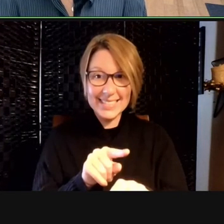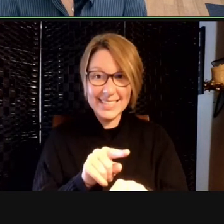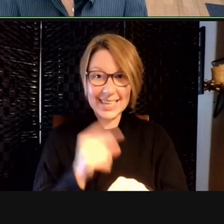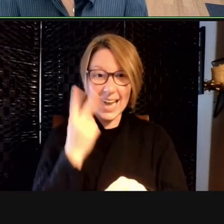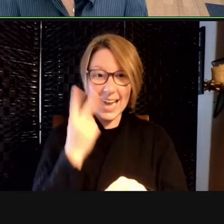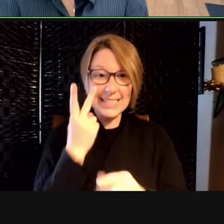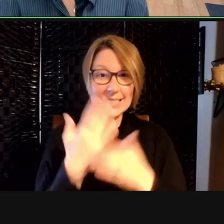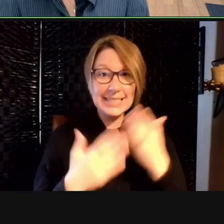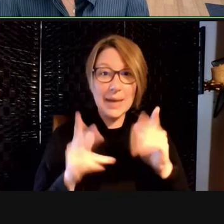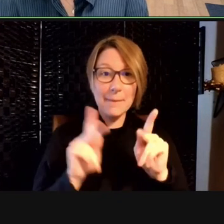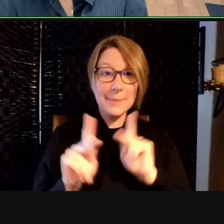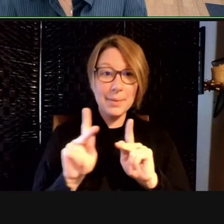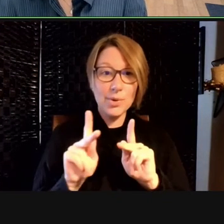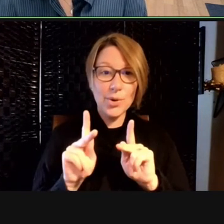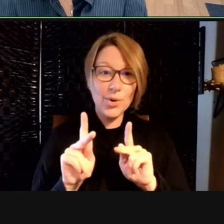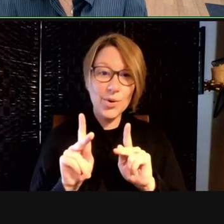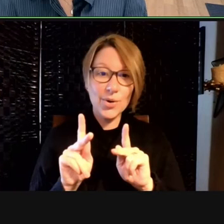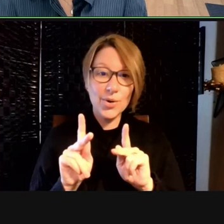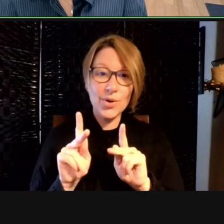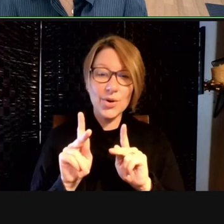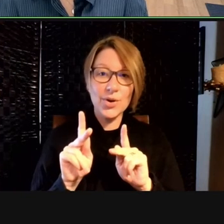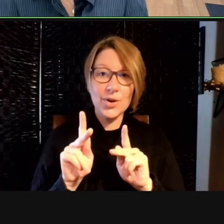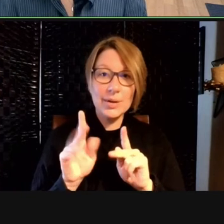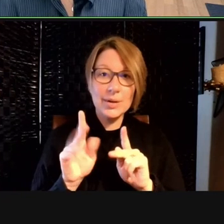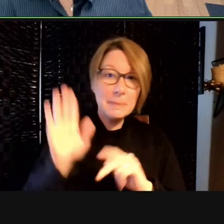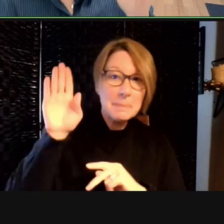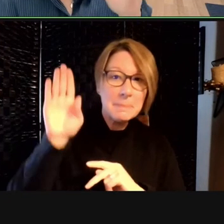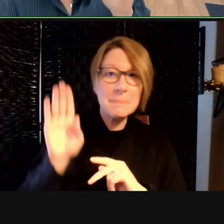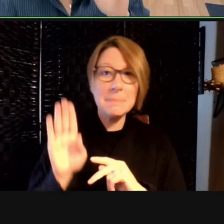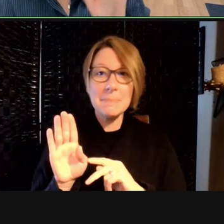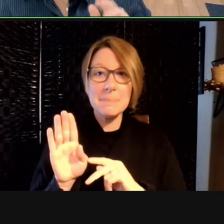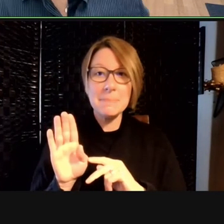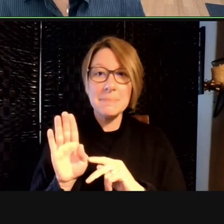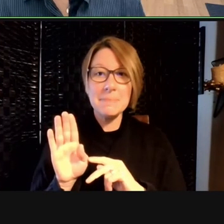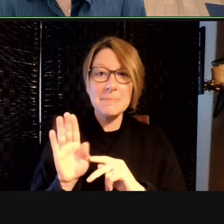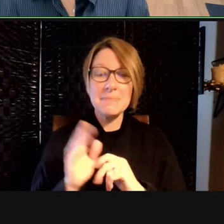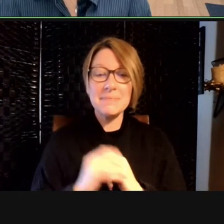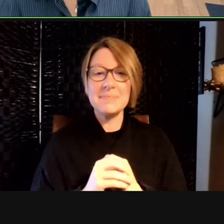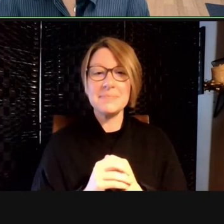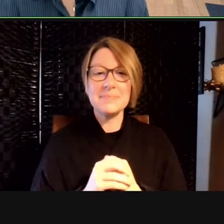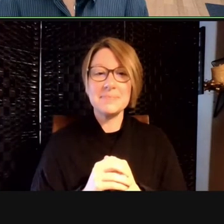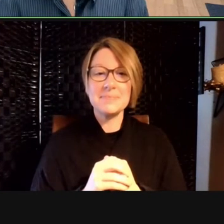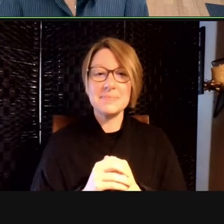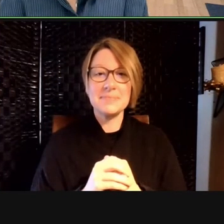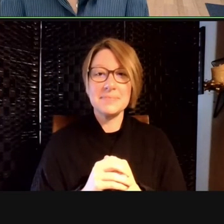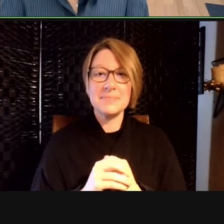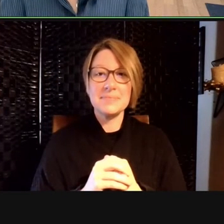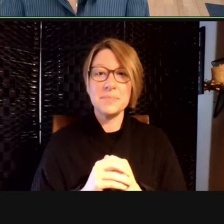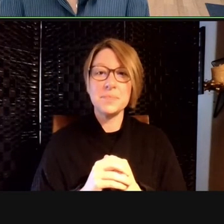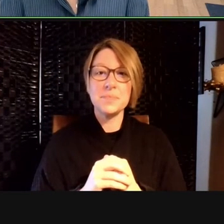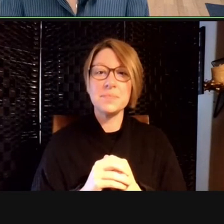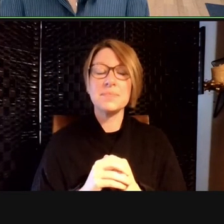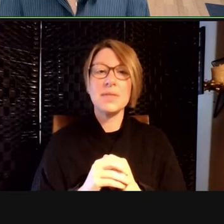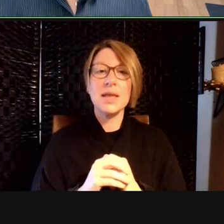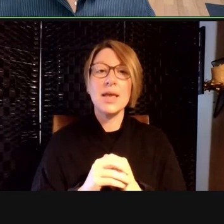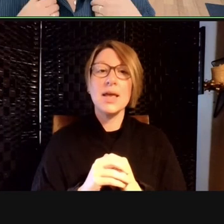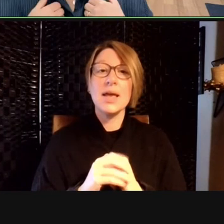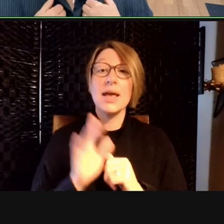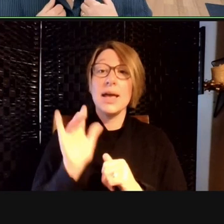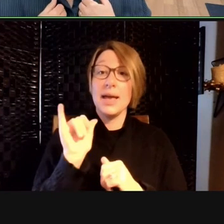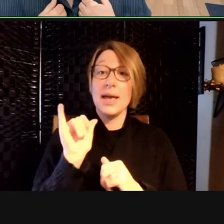people are like giving me their hand up. Maybe they're just raising their hand to the questions. If you are, that's fine. If that